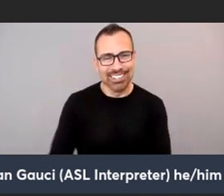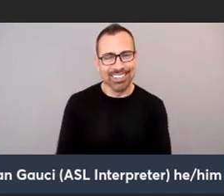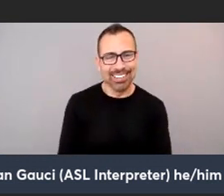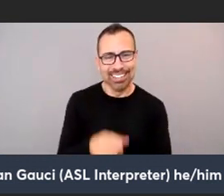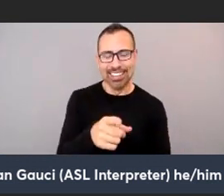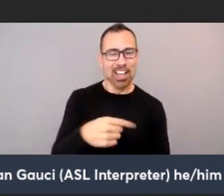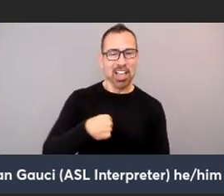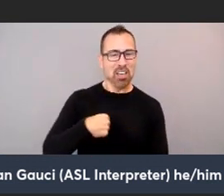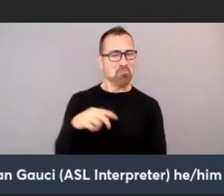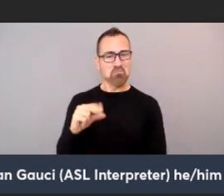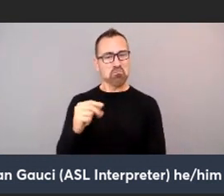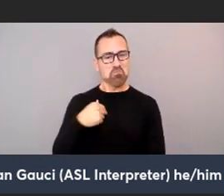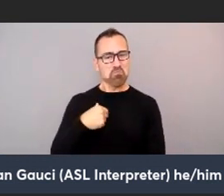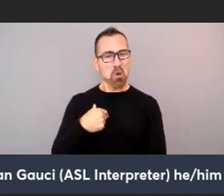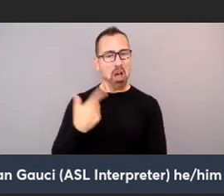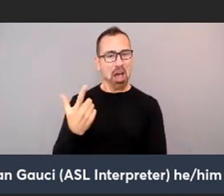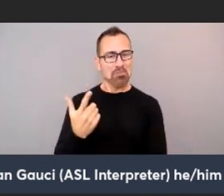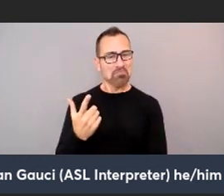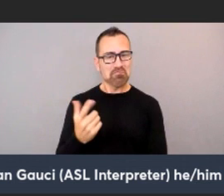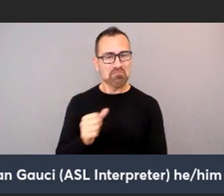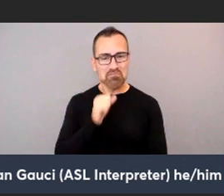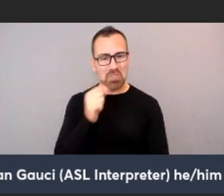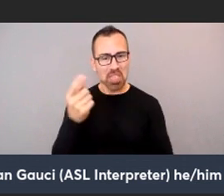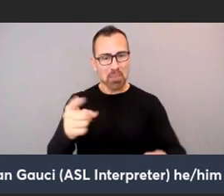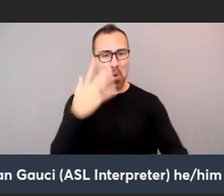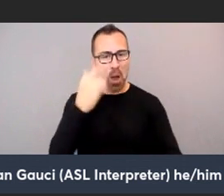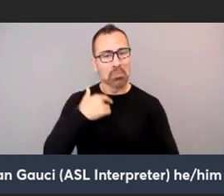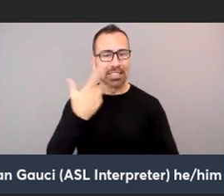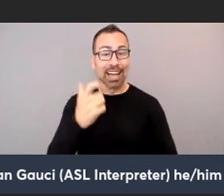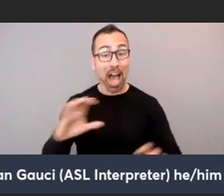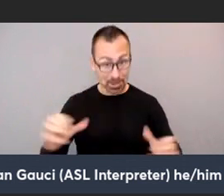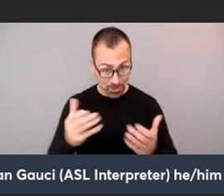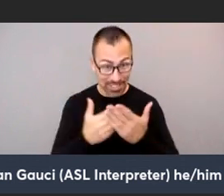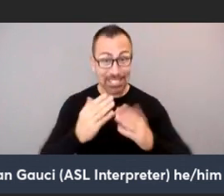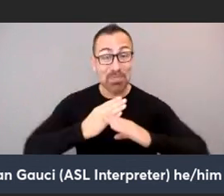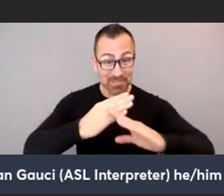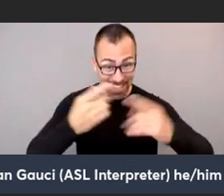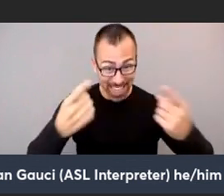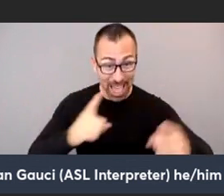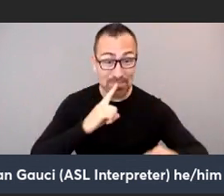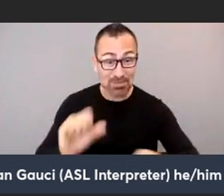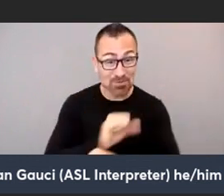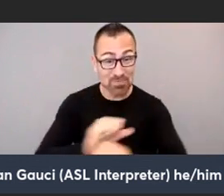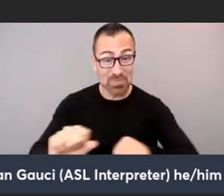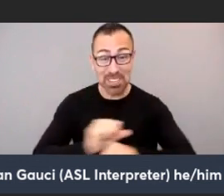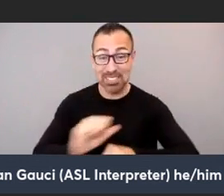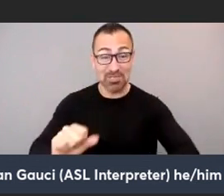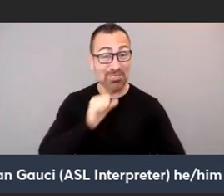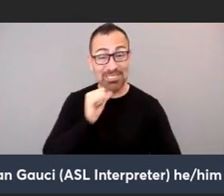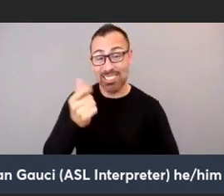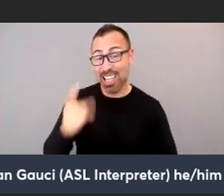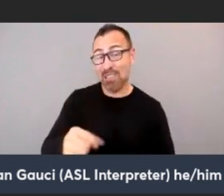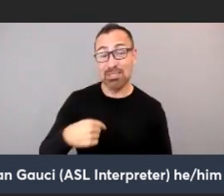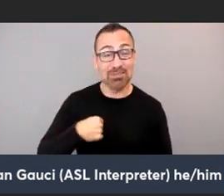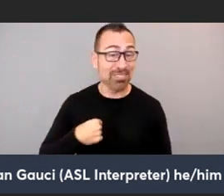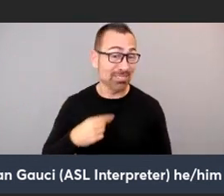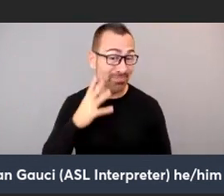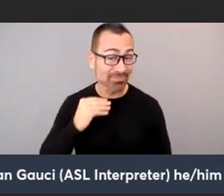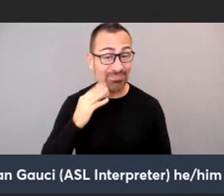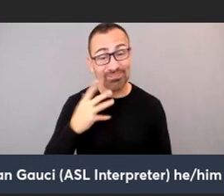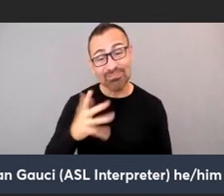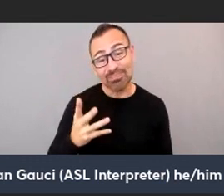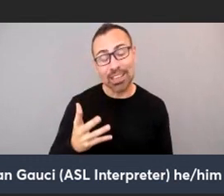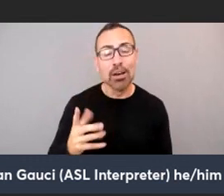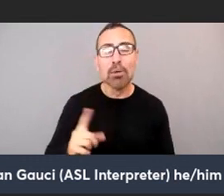I don't have those nightmares. I do things to prevent it. Well, we do. No, sometimes, you do hear that something gets to